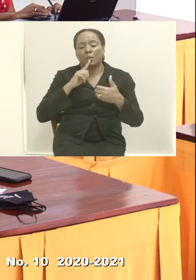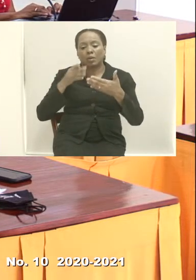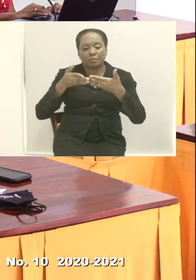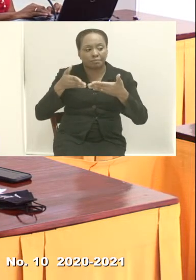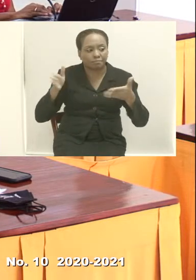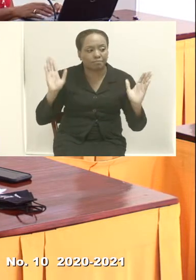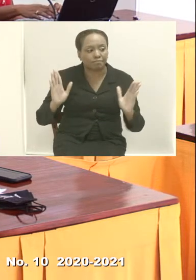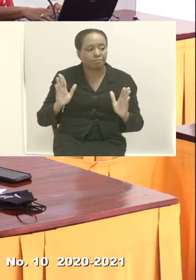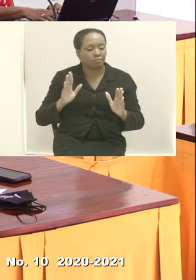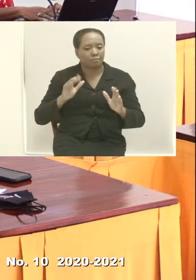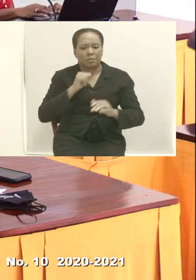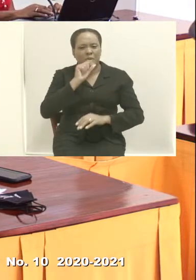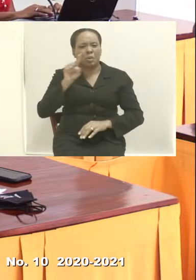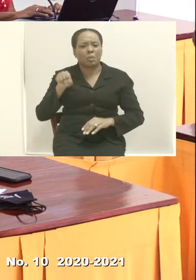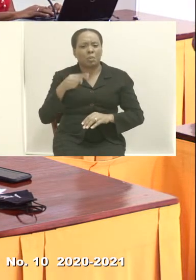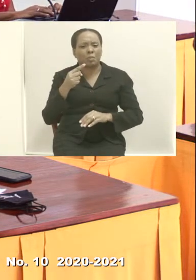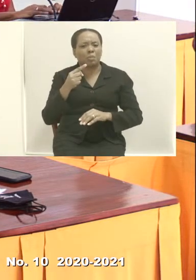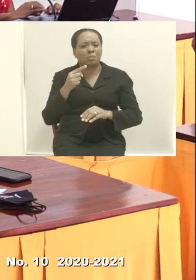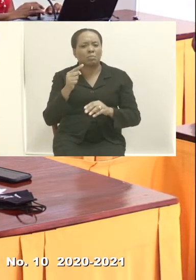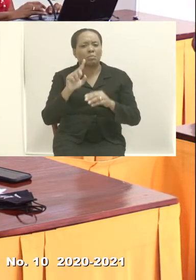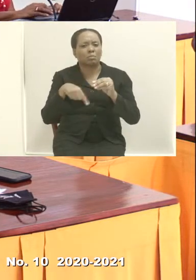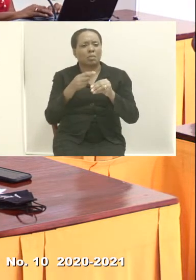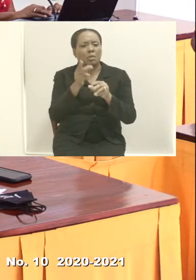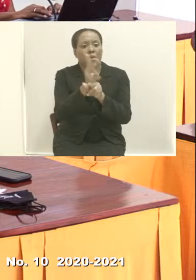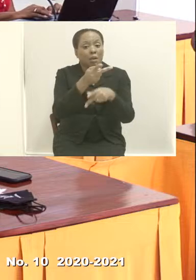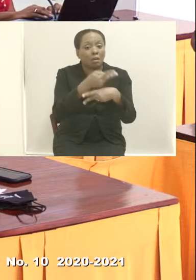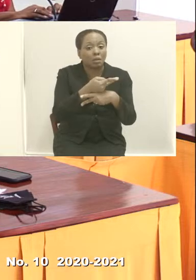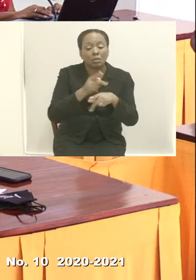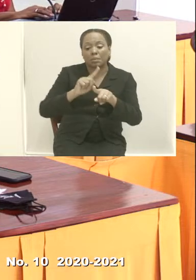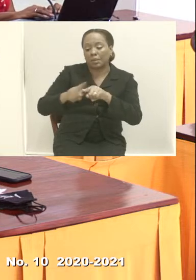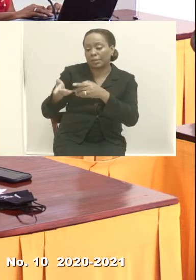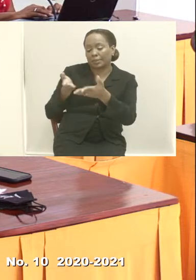goods sector, but also the services sector of this economy.